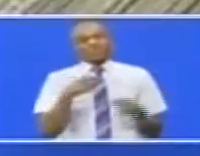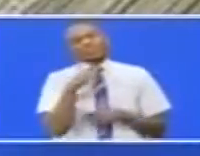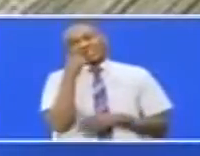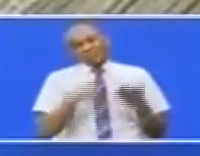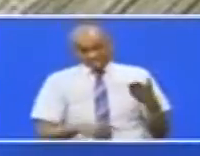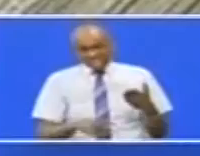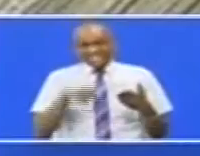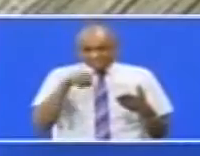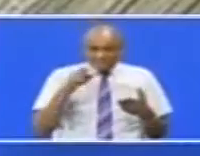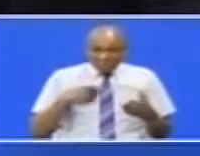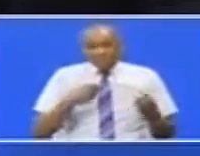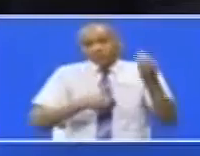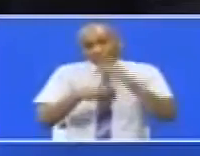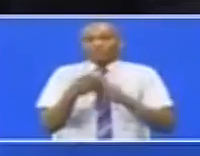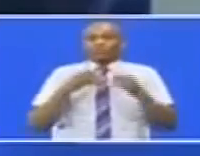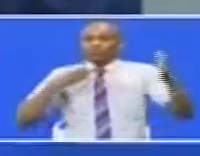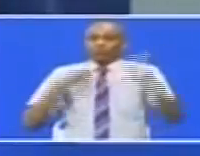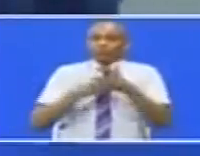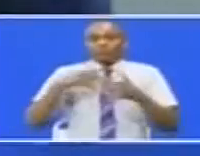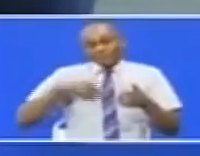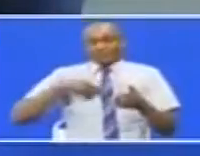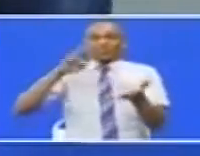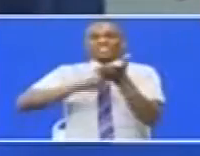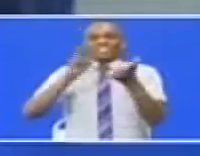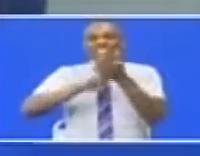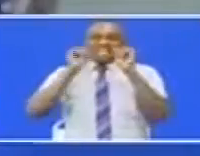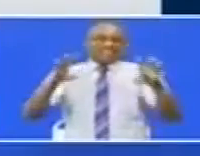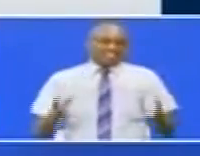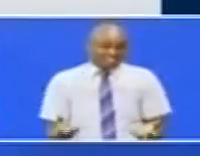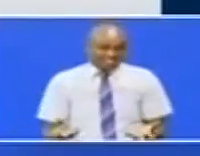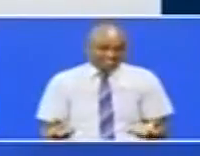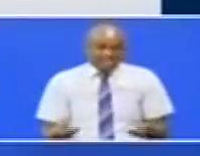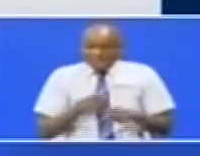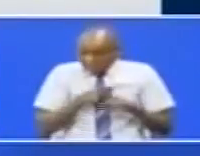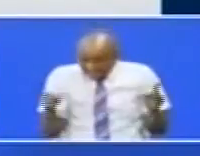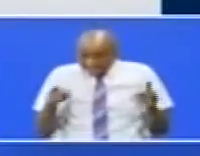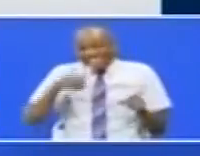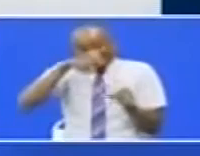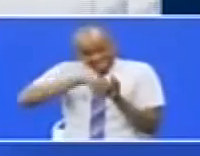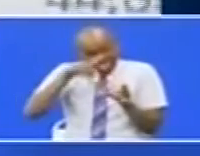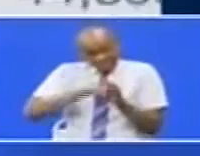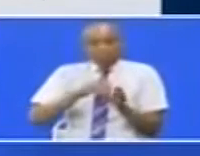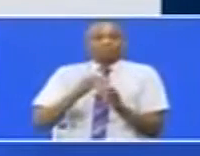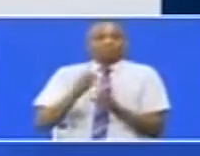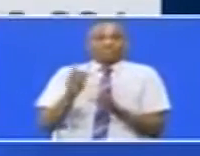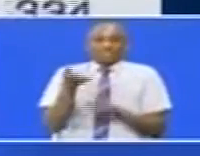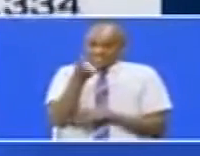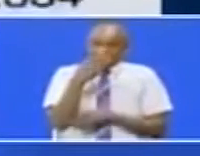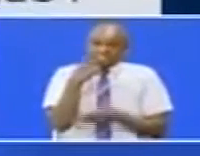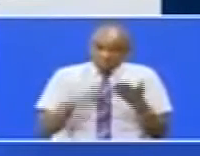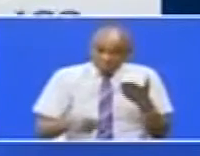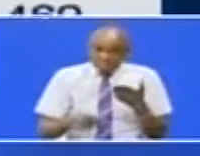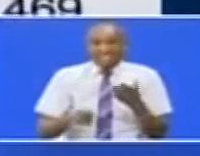to bar them from participating in the voter registration exercise. But Interior PS Karanja Kebisho